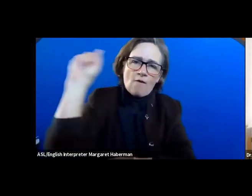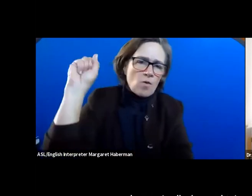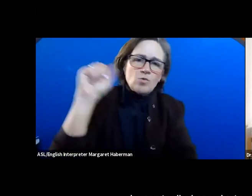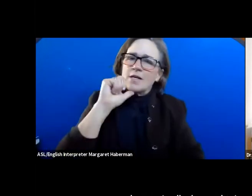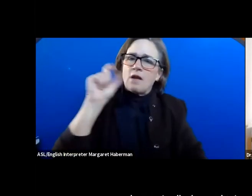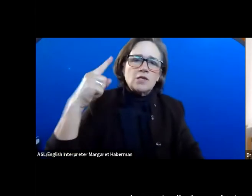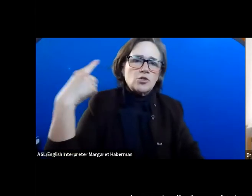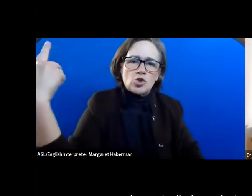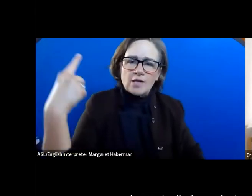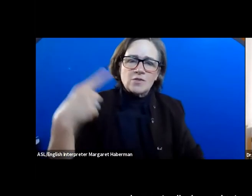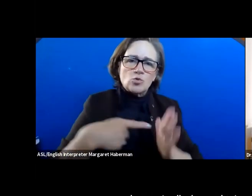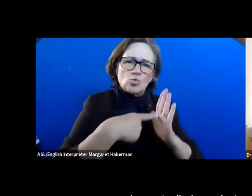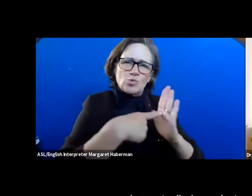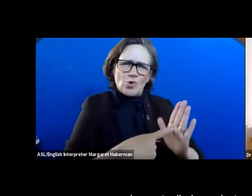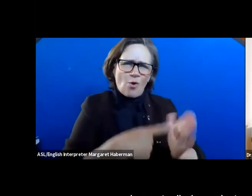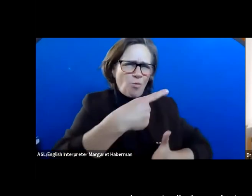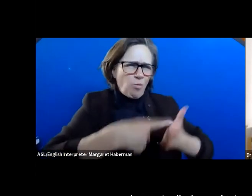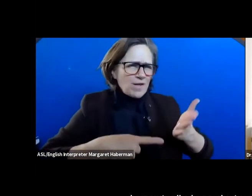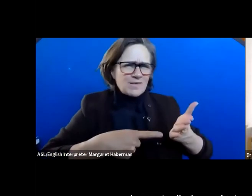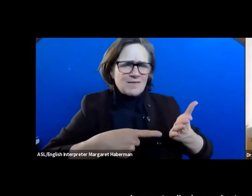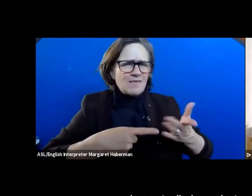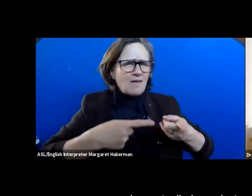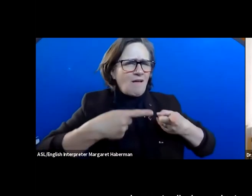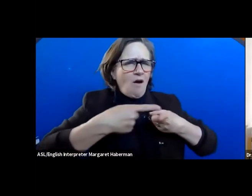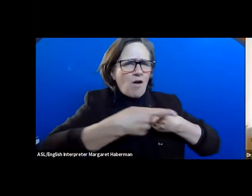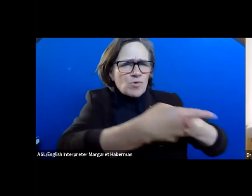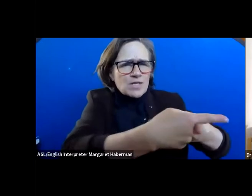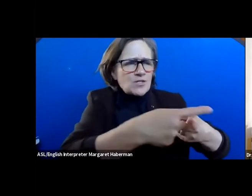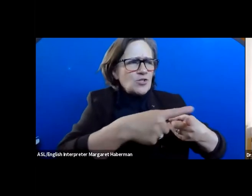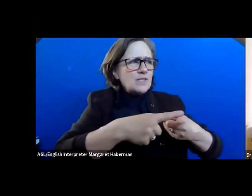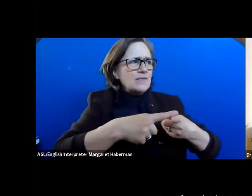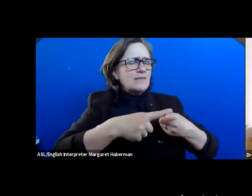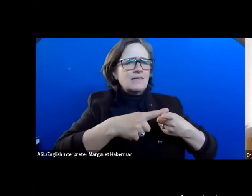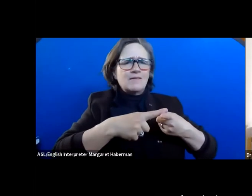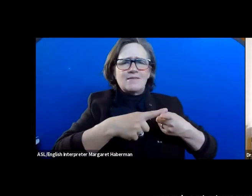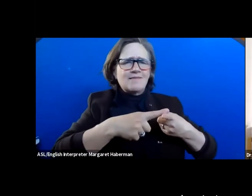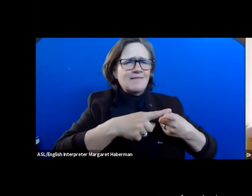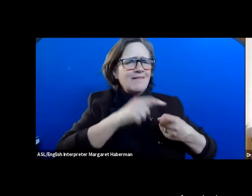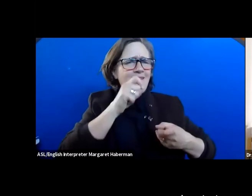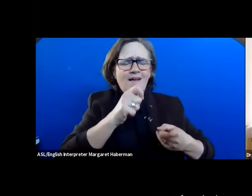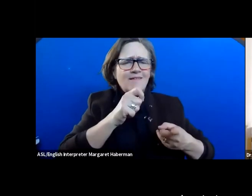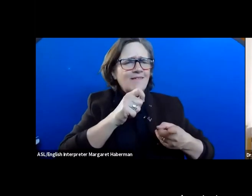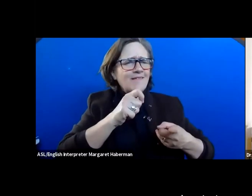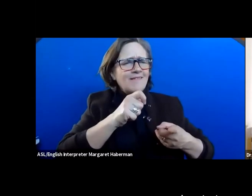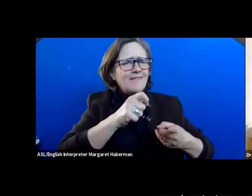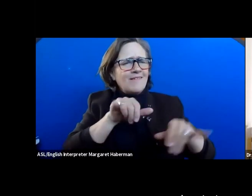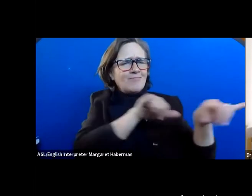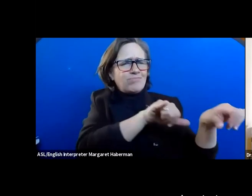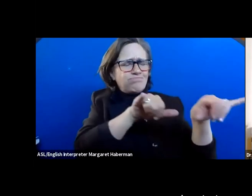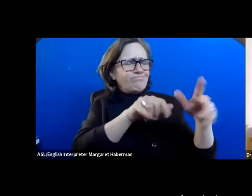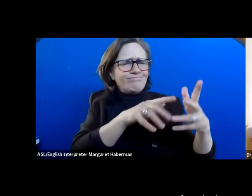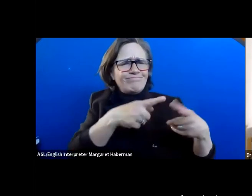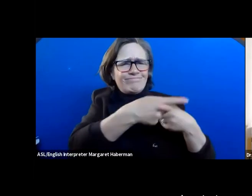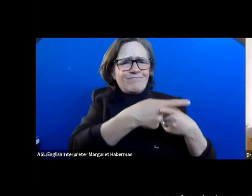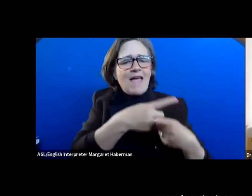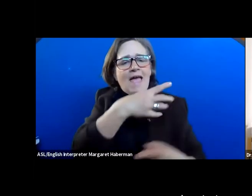points the contradictions within the empire, but also creates the context for the